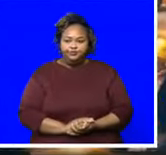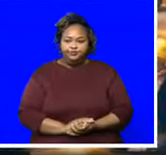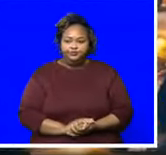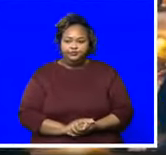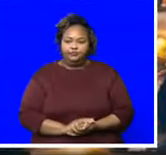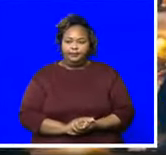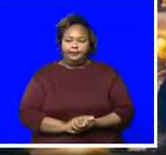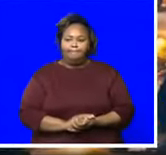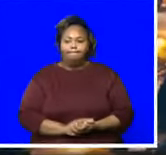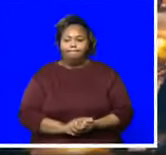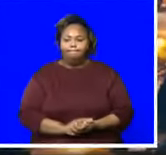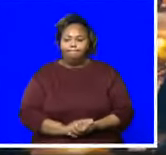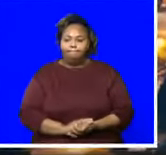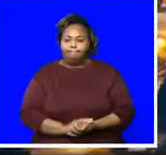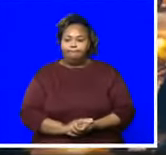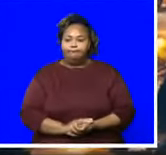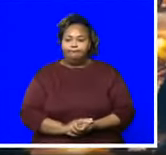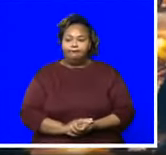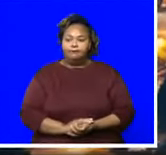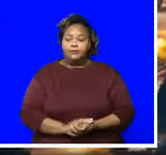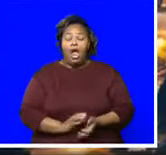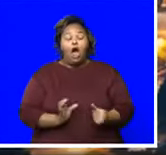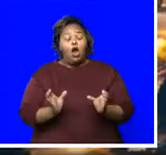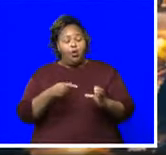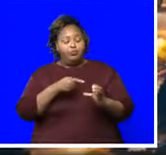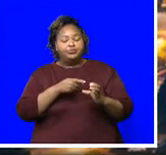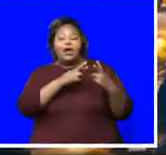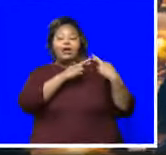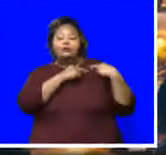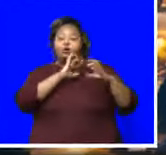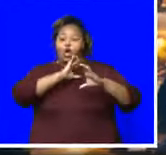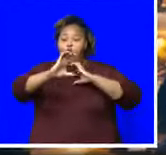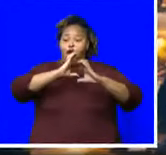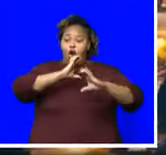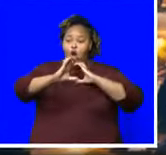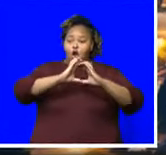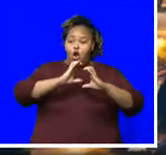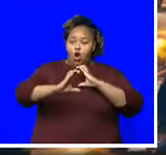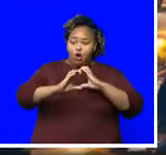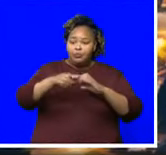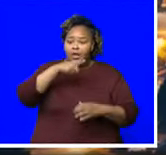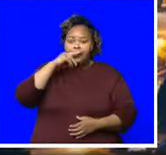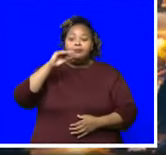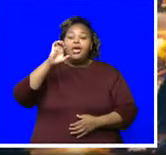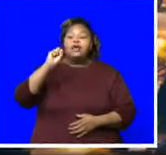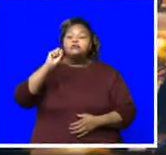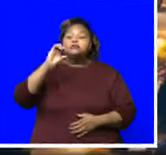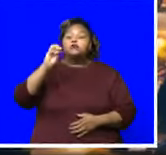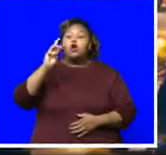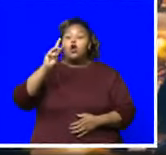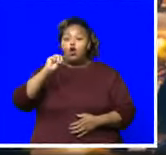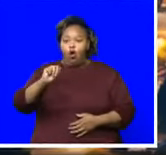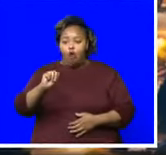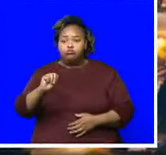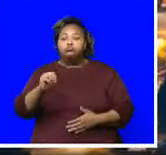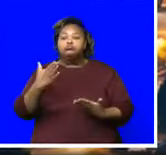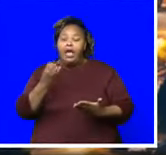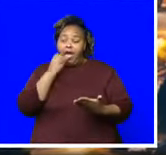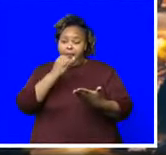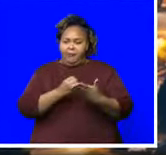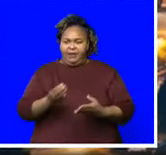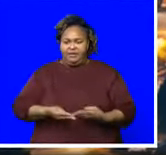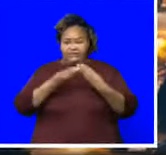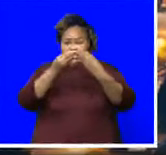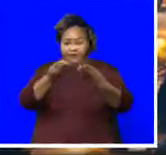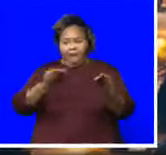sisesulwini. Libandla lelilawula techumana kuleli Eswatini Communications Commission selinike Tingaphanda techumana netincingo kanye